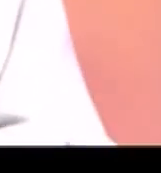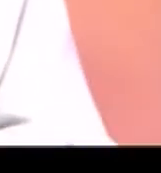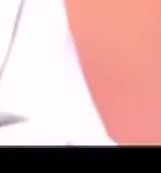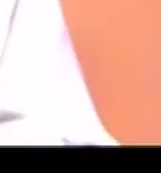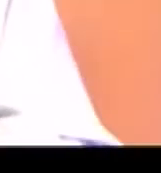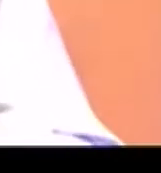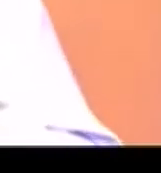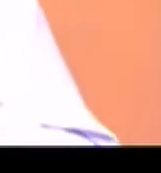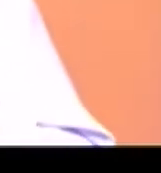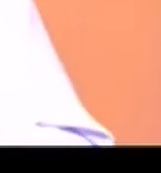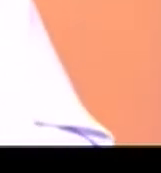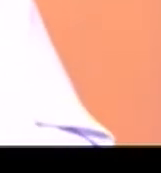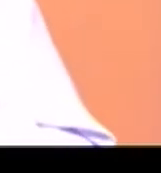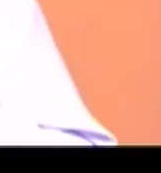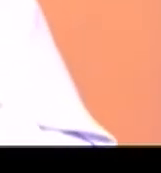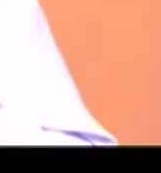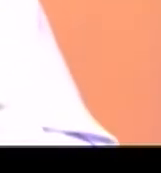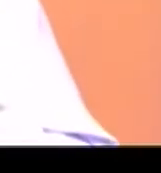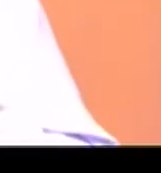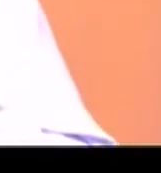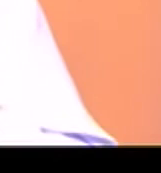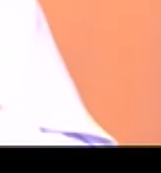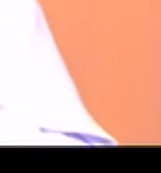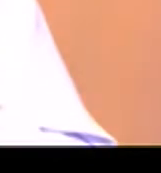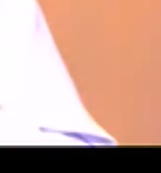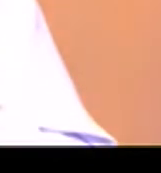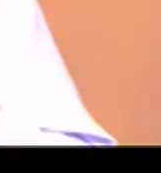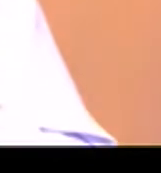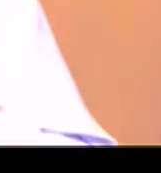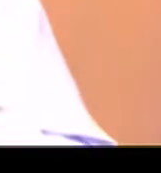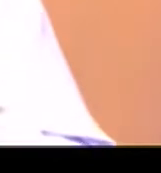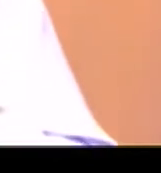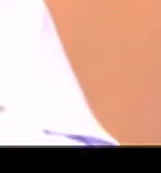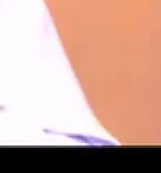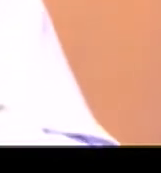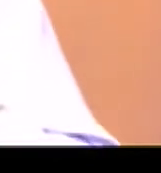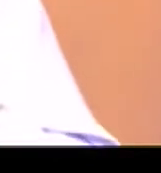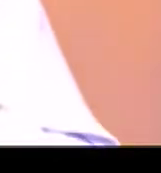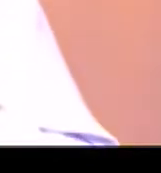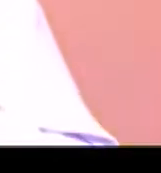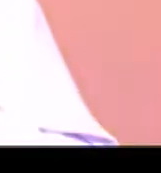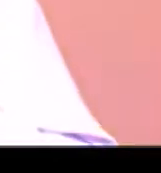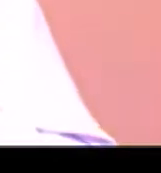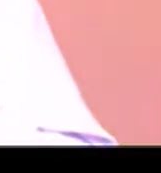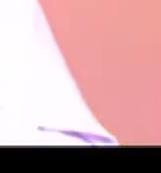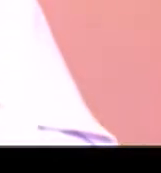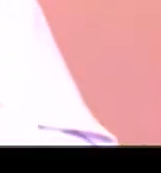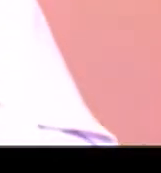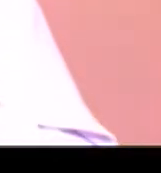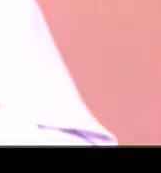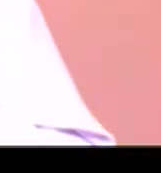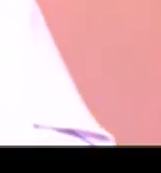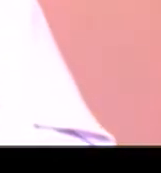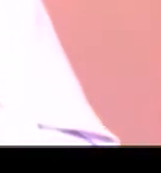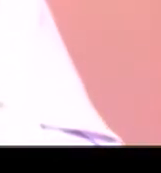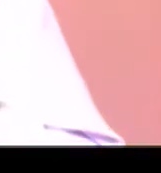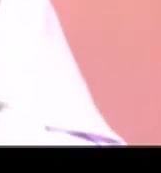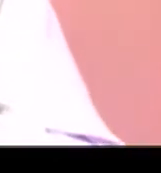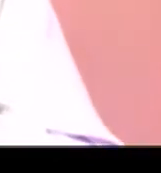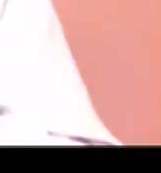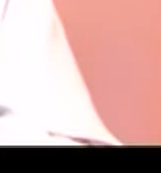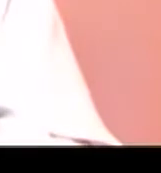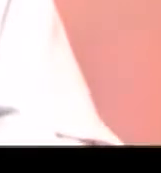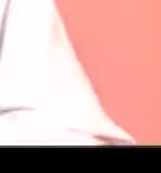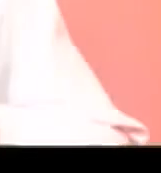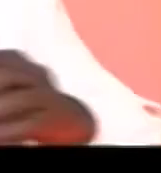read, I will repay you for the years the locusts have eaten, the great locusts, the young locusts,